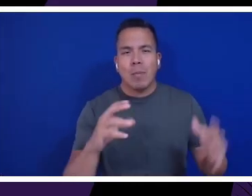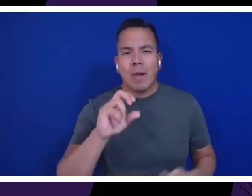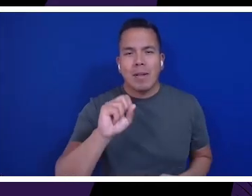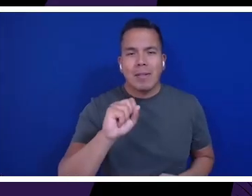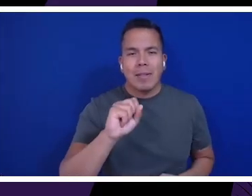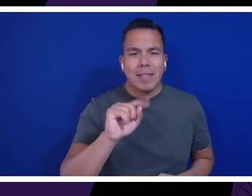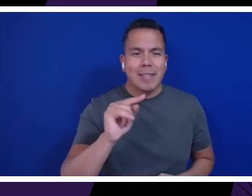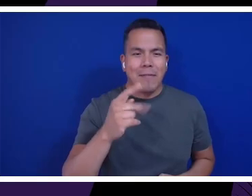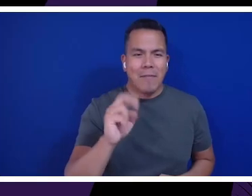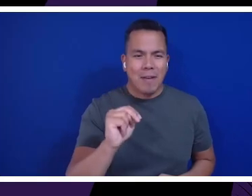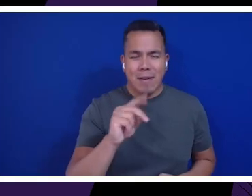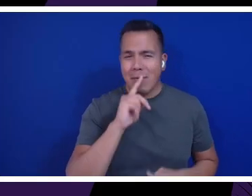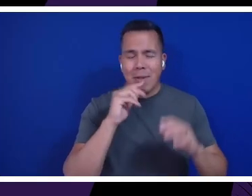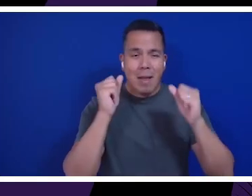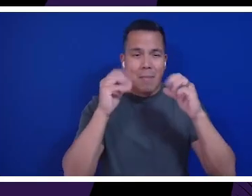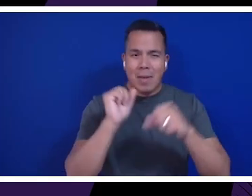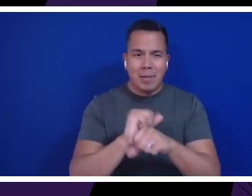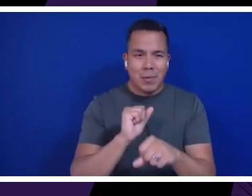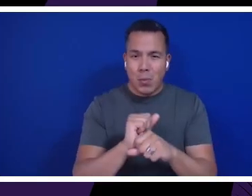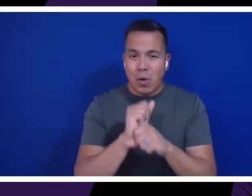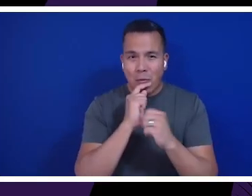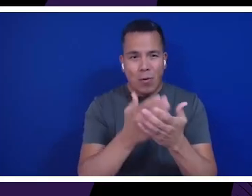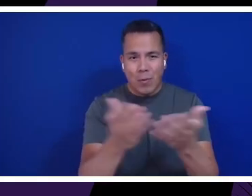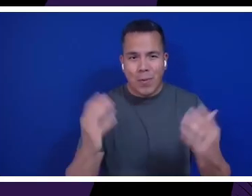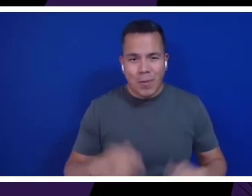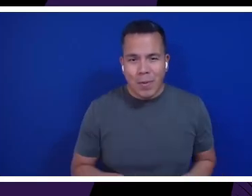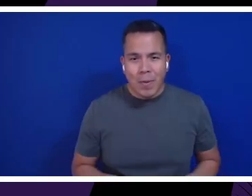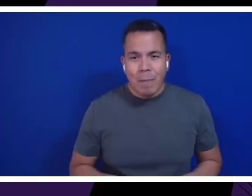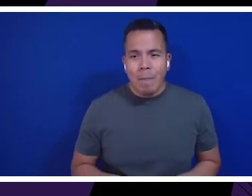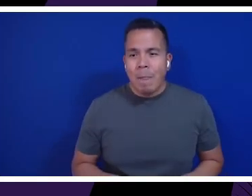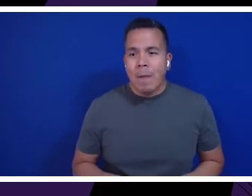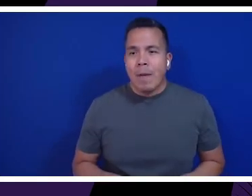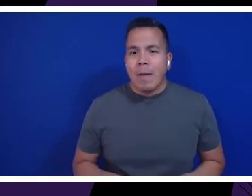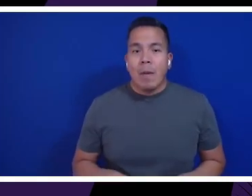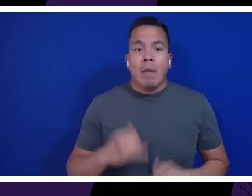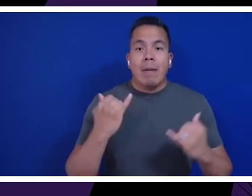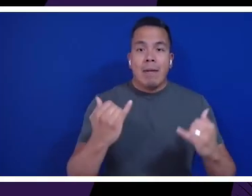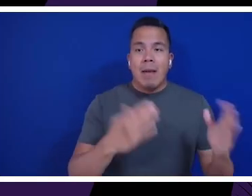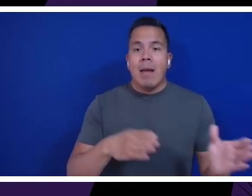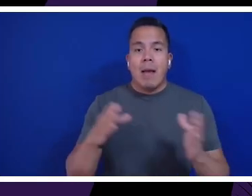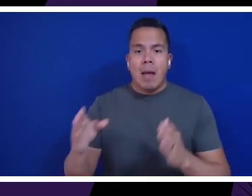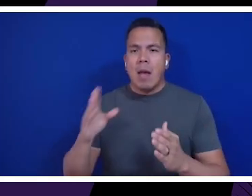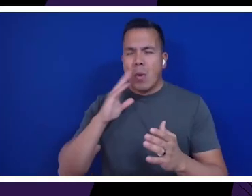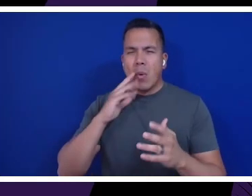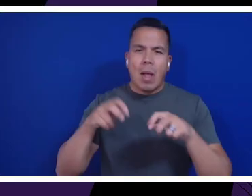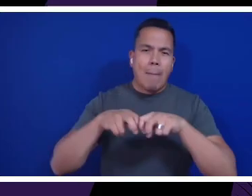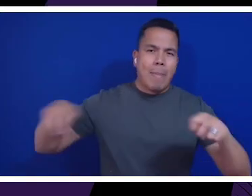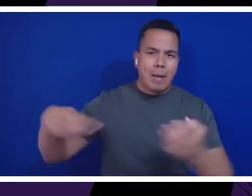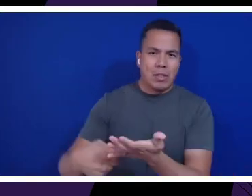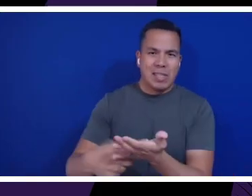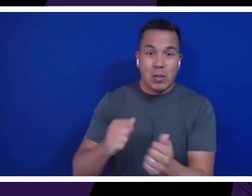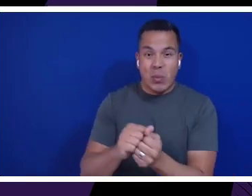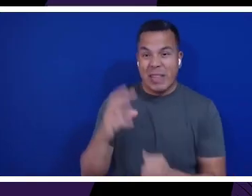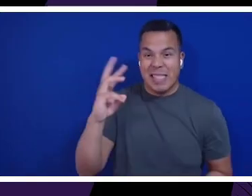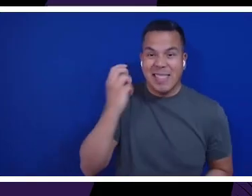work, everyone. Great. Okay, we're going to move into a panel discussion with the 6 presenters that you just